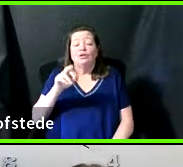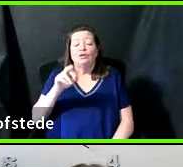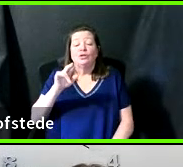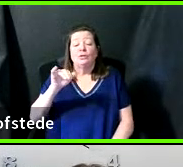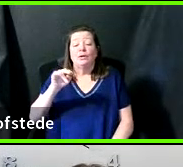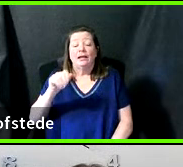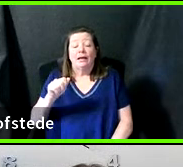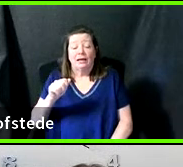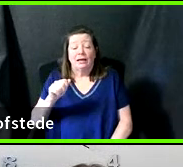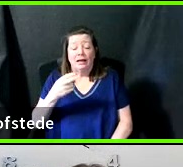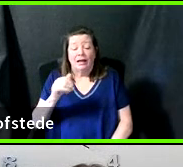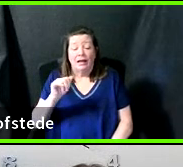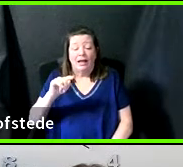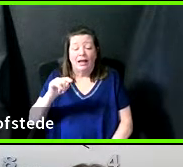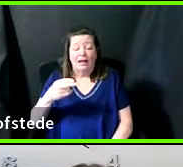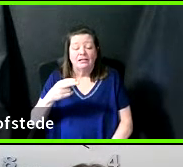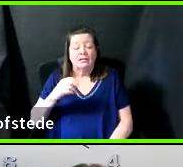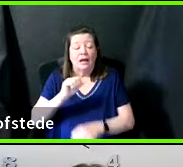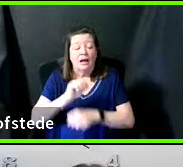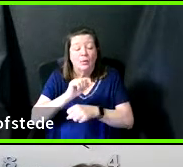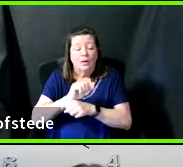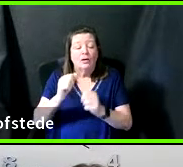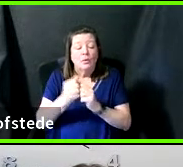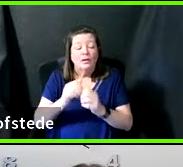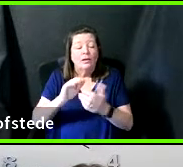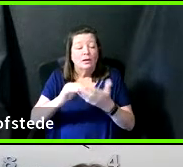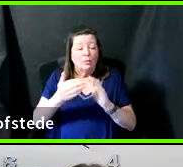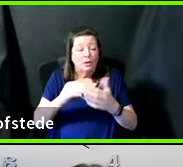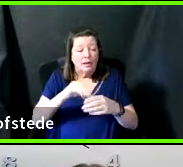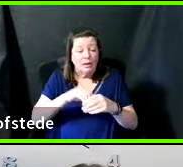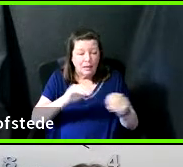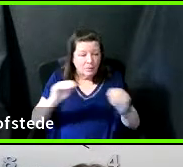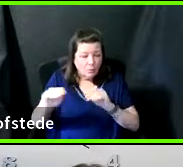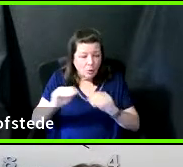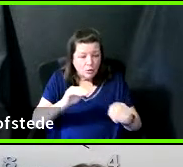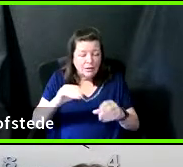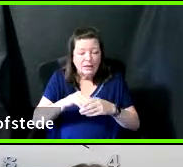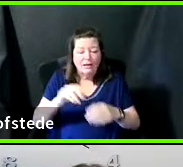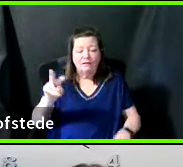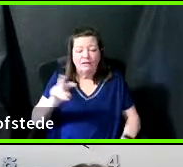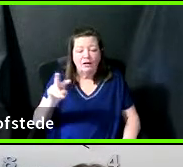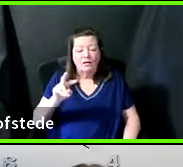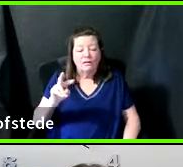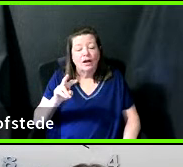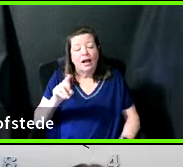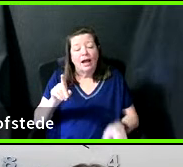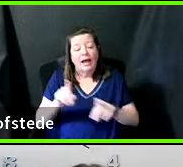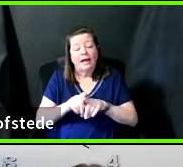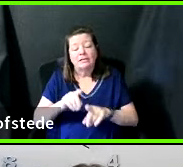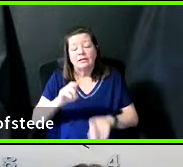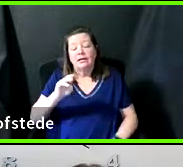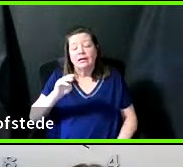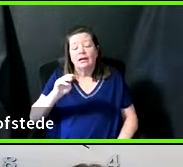work with Community in Motion in Vancouver, Washington as a mobility manager.